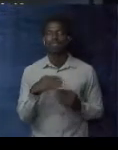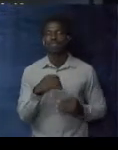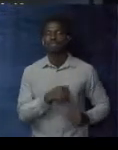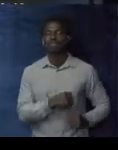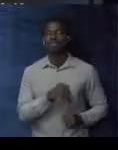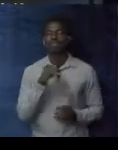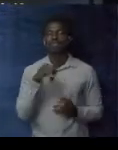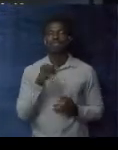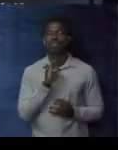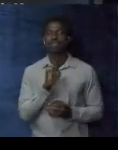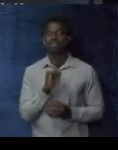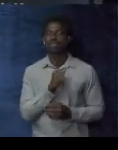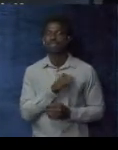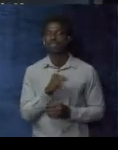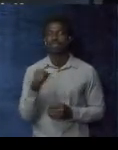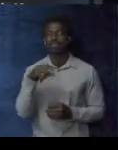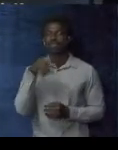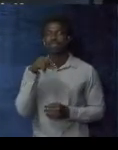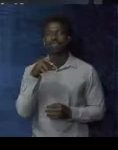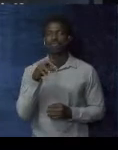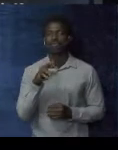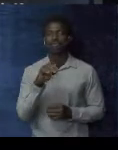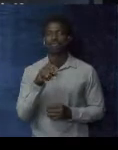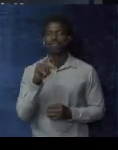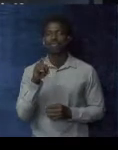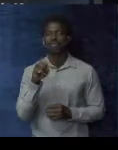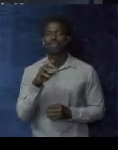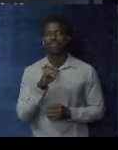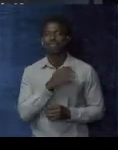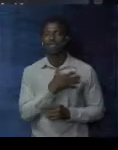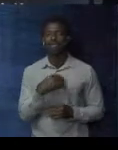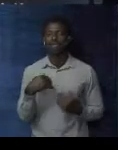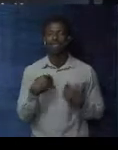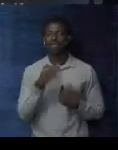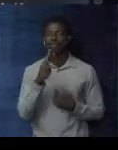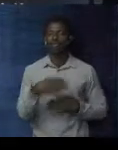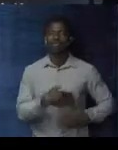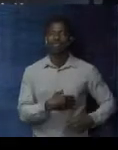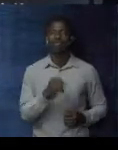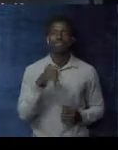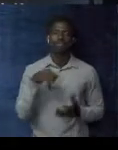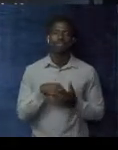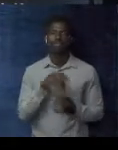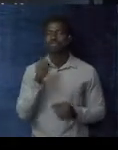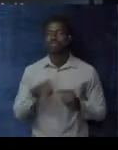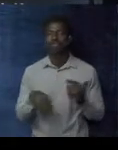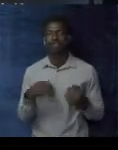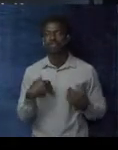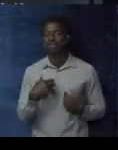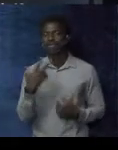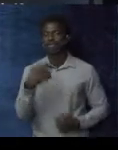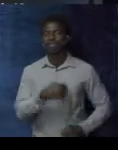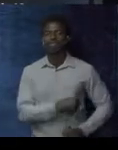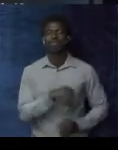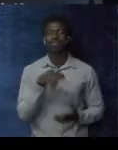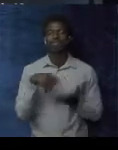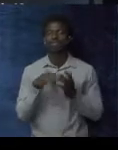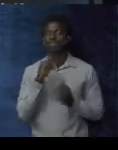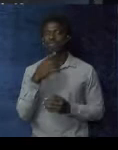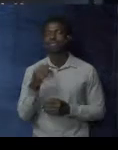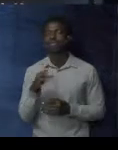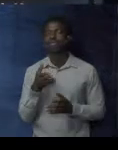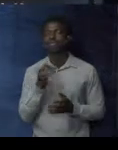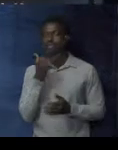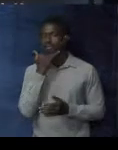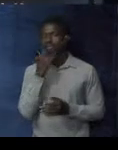a trapezoid is also a quadrilateral, and that means it has four sides. It cannot have three sides. So this